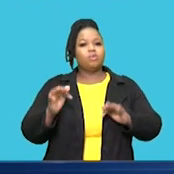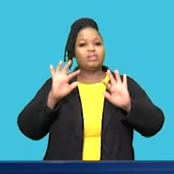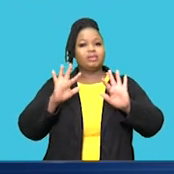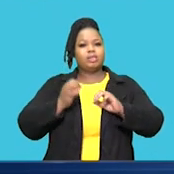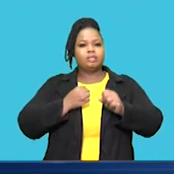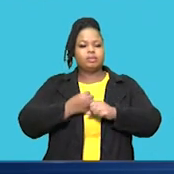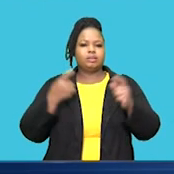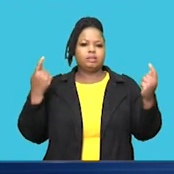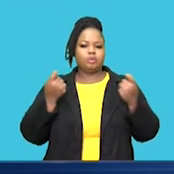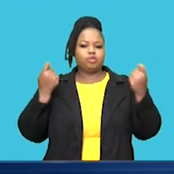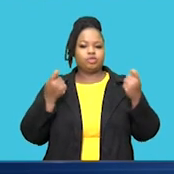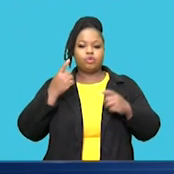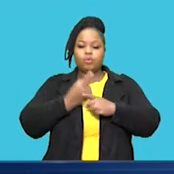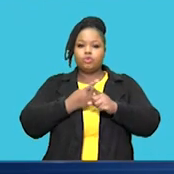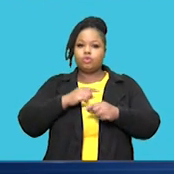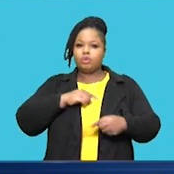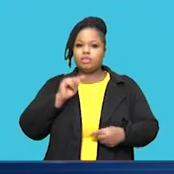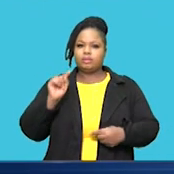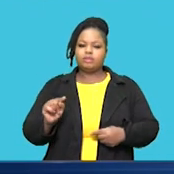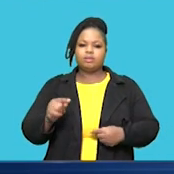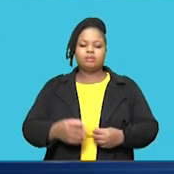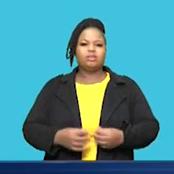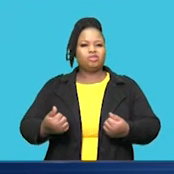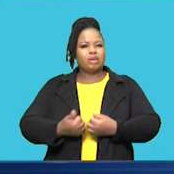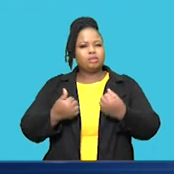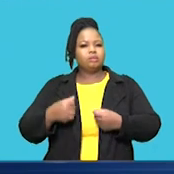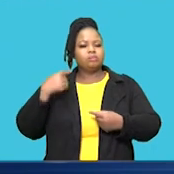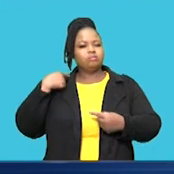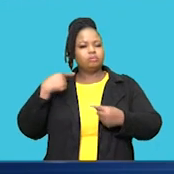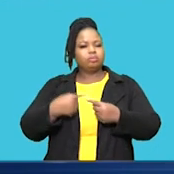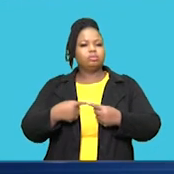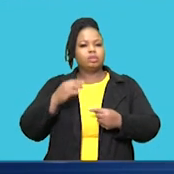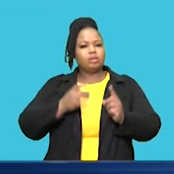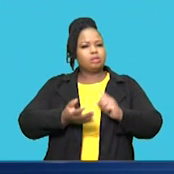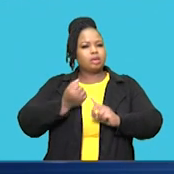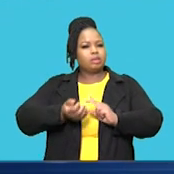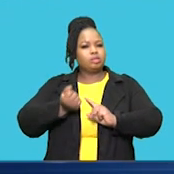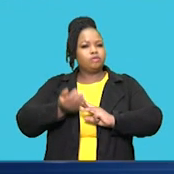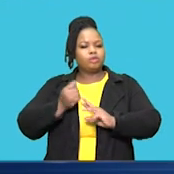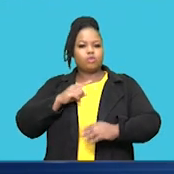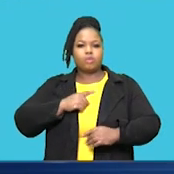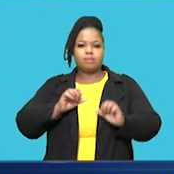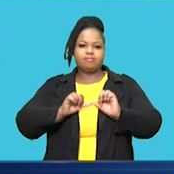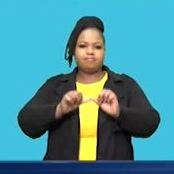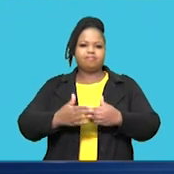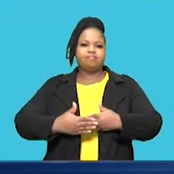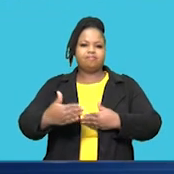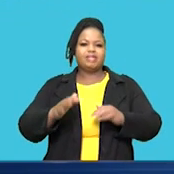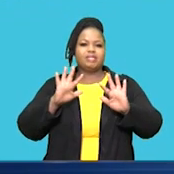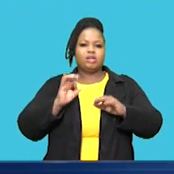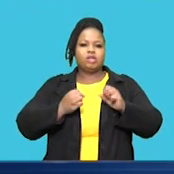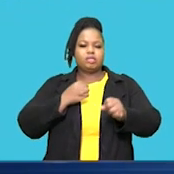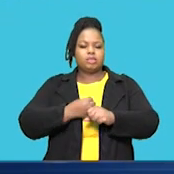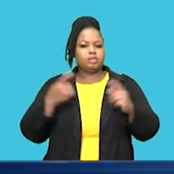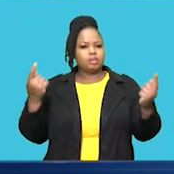mokga esitana le maima ao naha e lebaneng le ona. Tema ena ke karolo ya kopano le keteko ya lemotse e leshome tsa